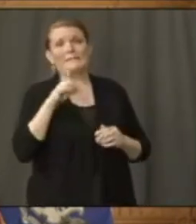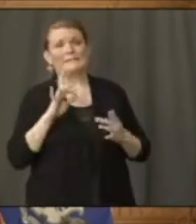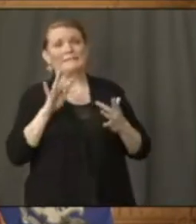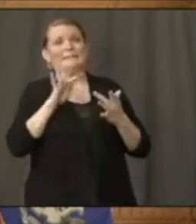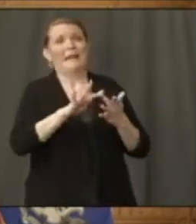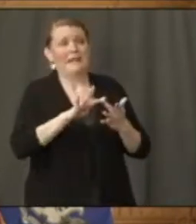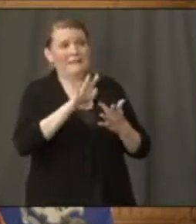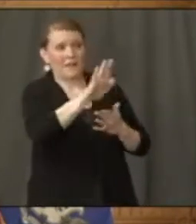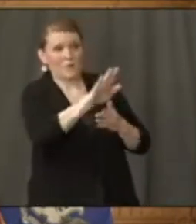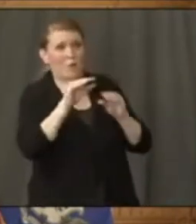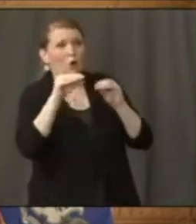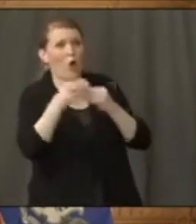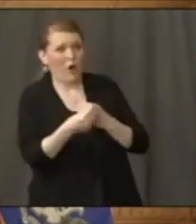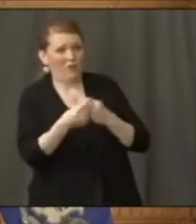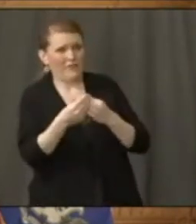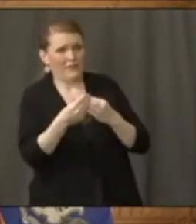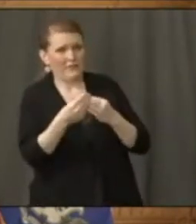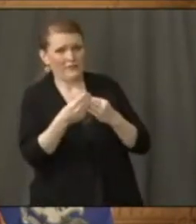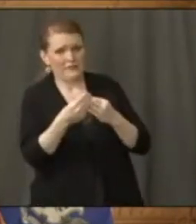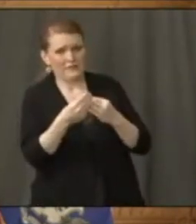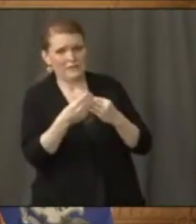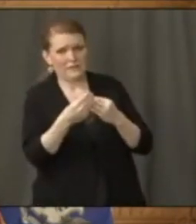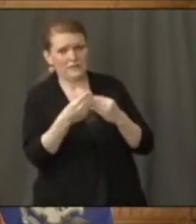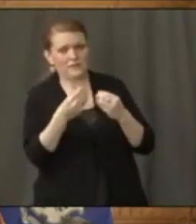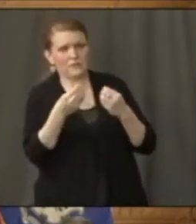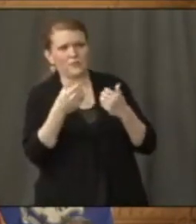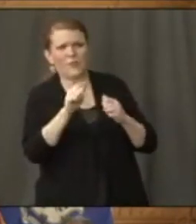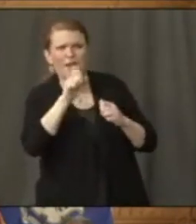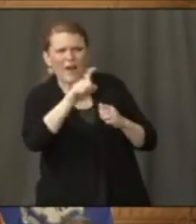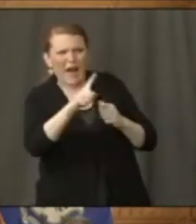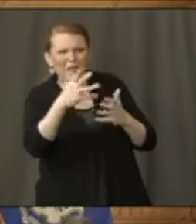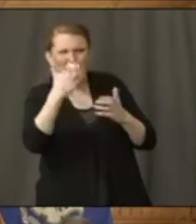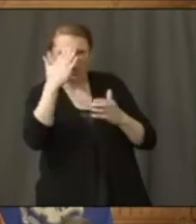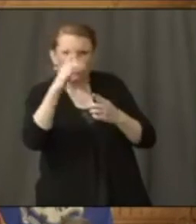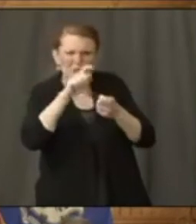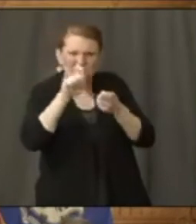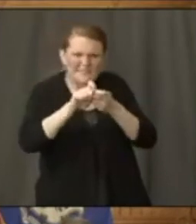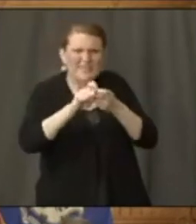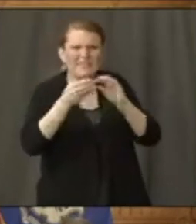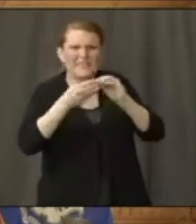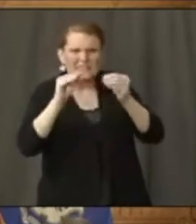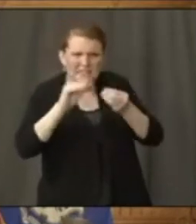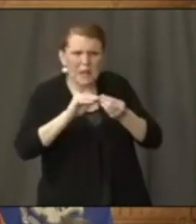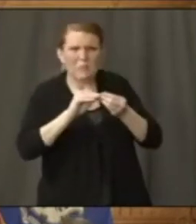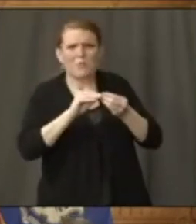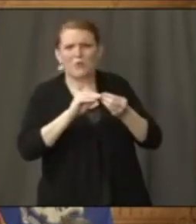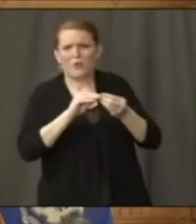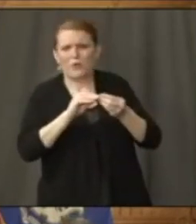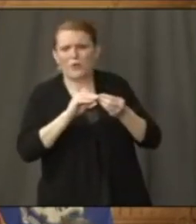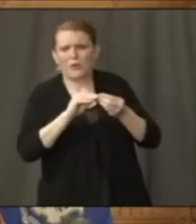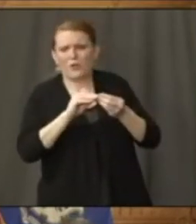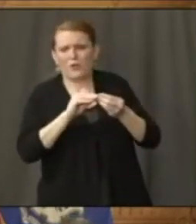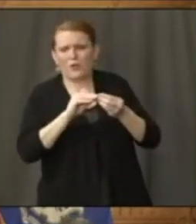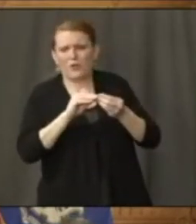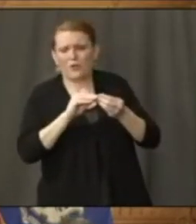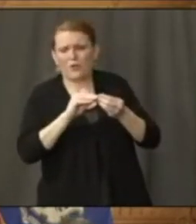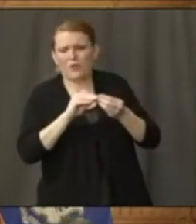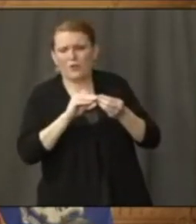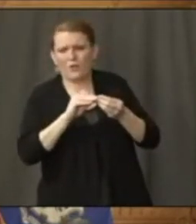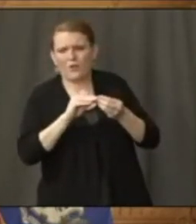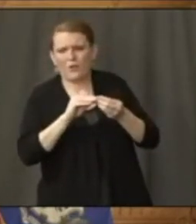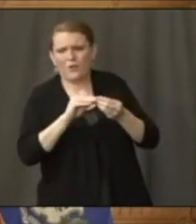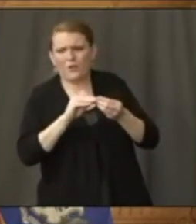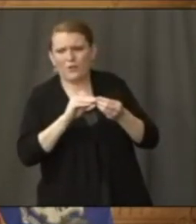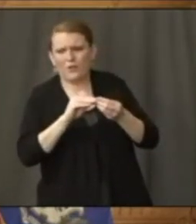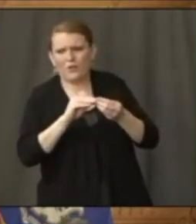capable of conducting right now. Do we have that number? And if not, can you explain why pinning an upper limit to the state's current